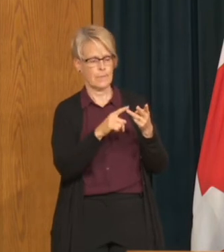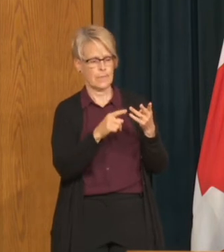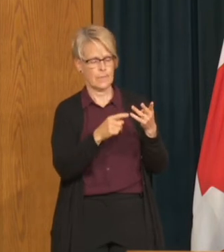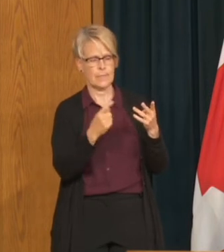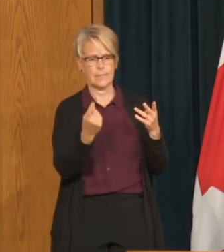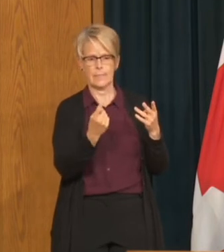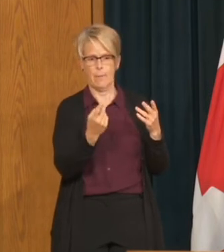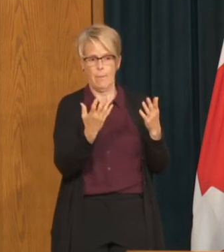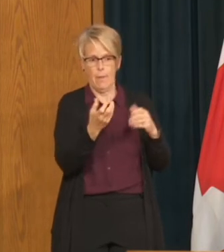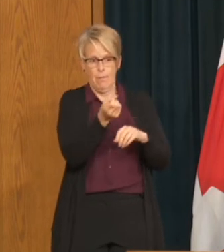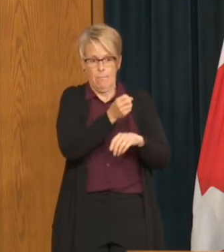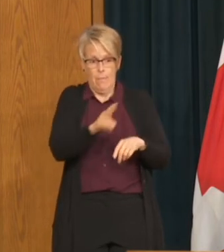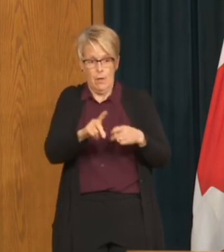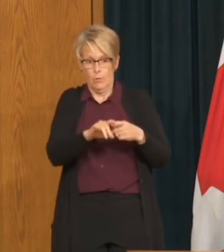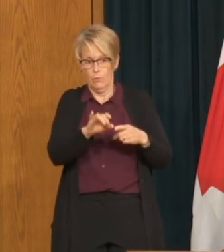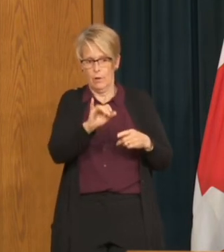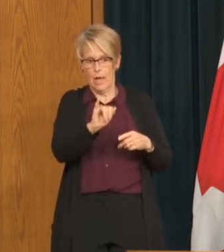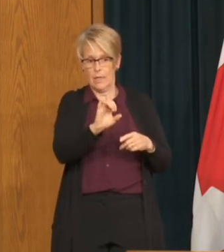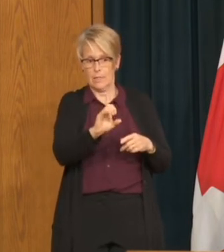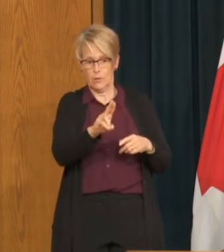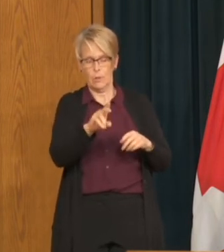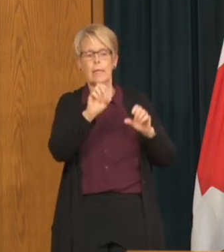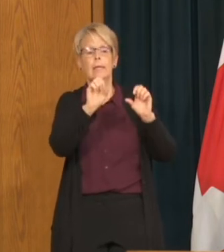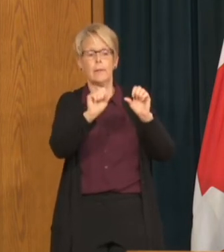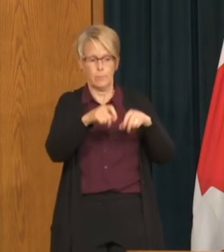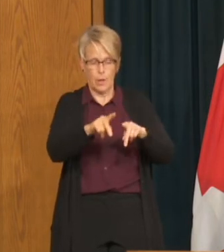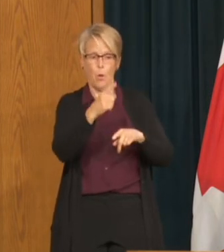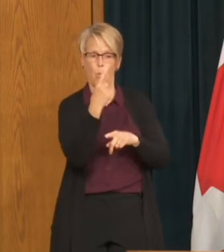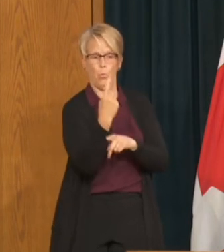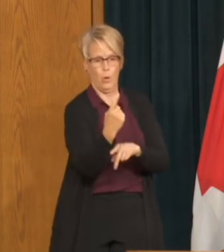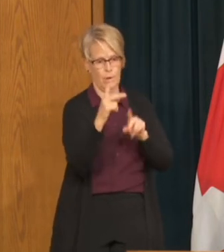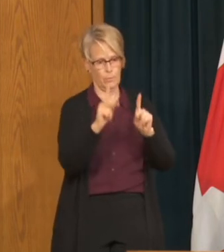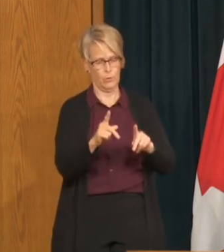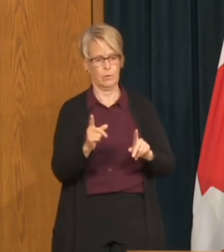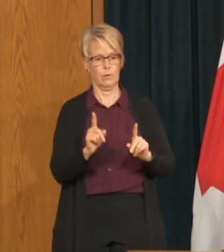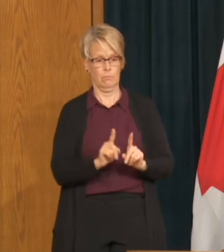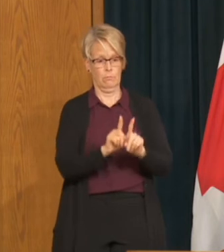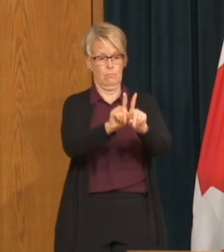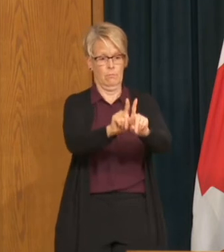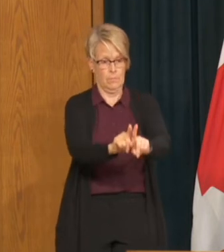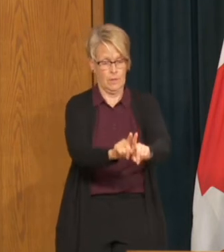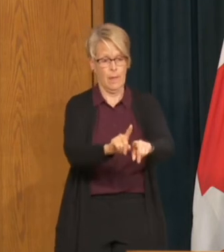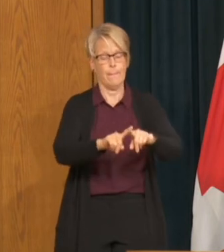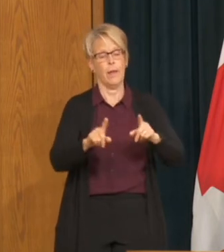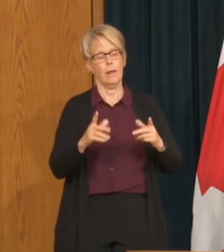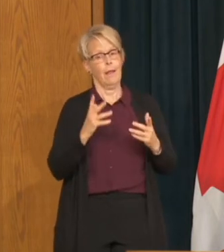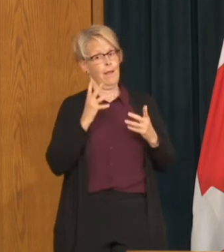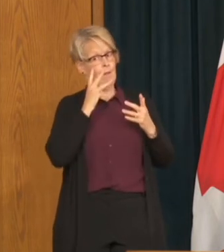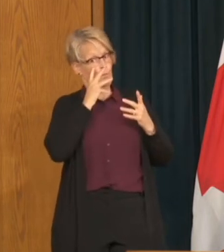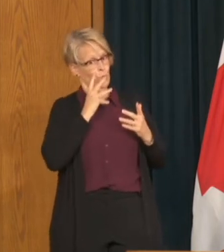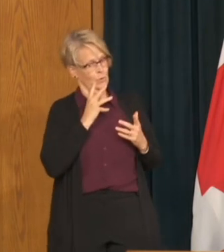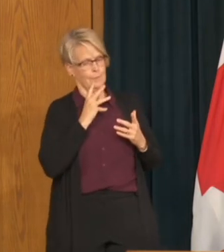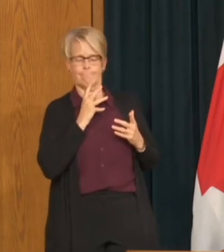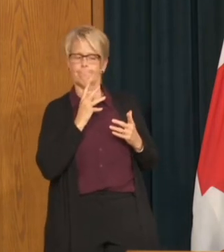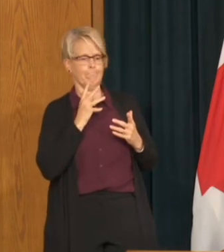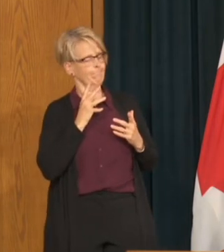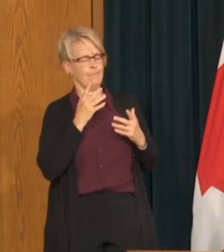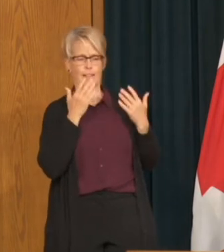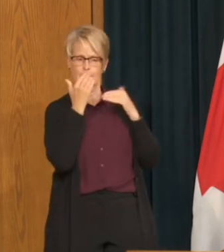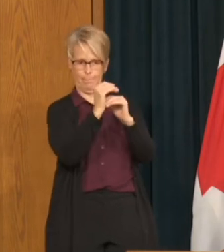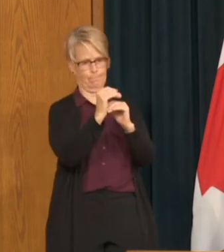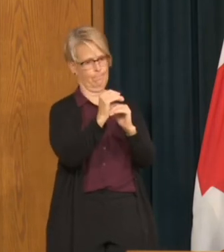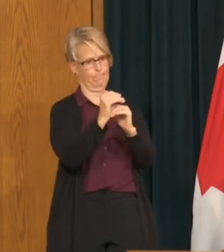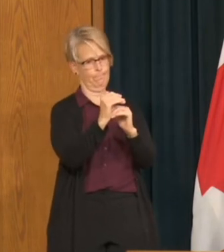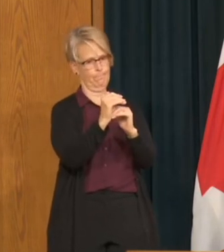an admission to intensive care, they are able to have one person attend with them, but unfortunately we're not able to expand beyond that